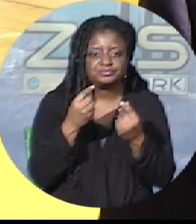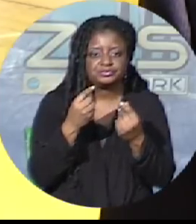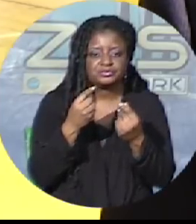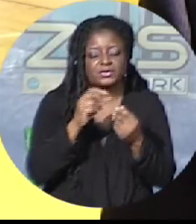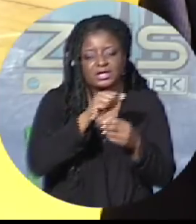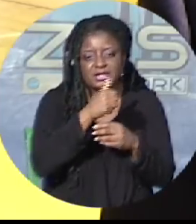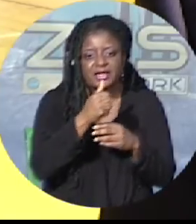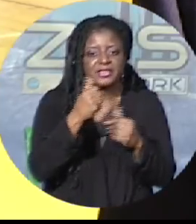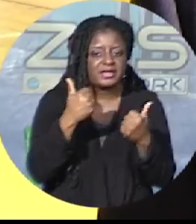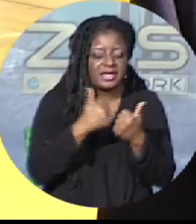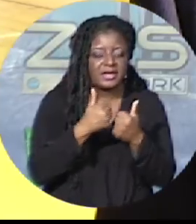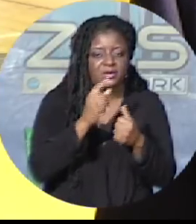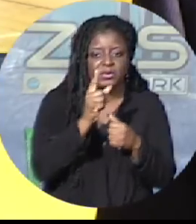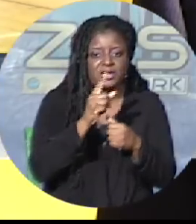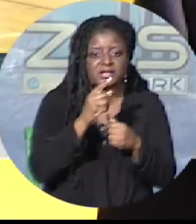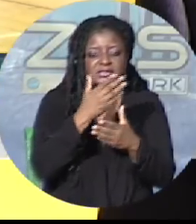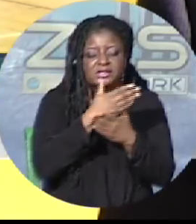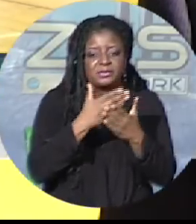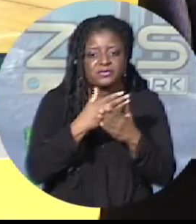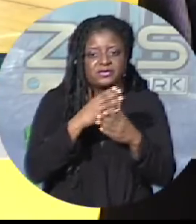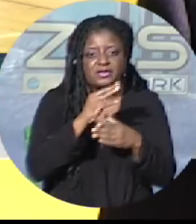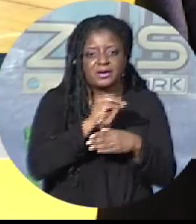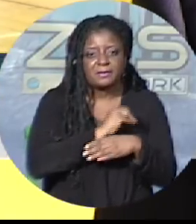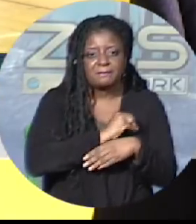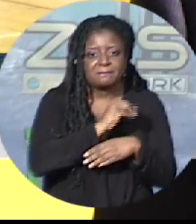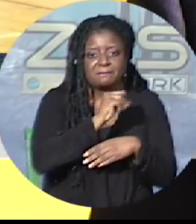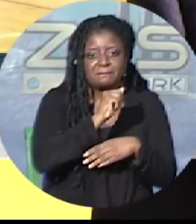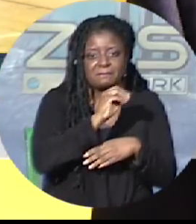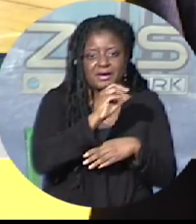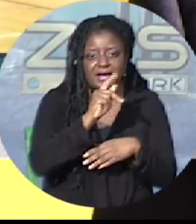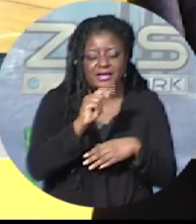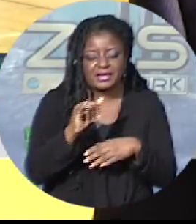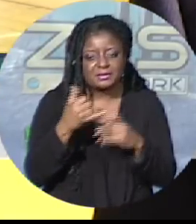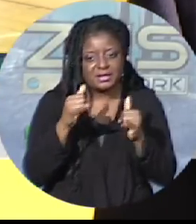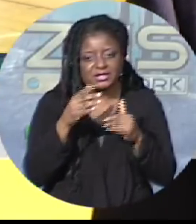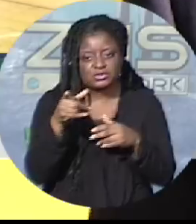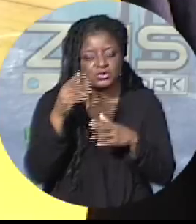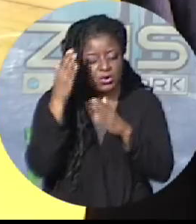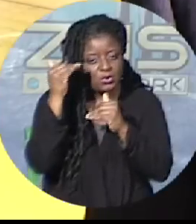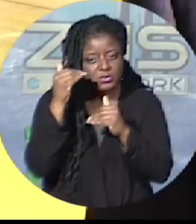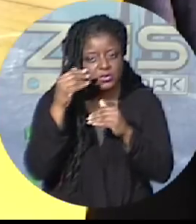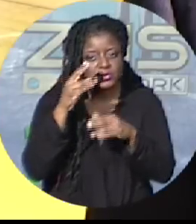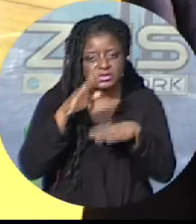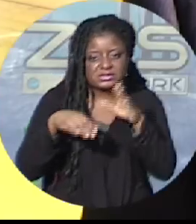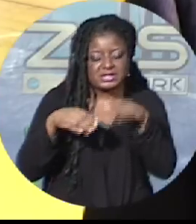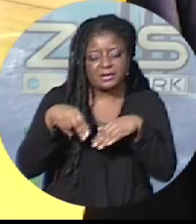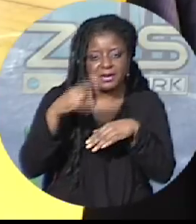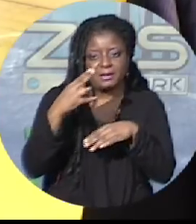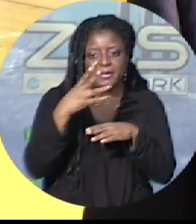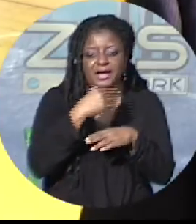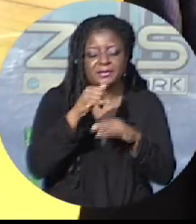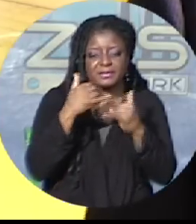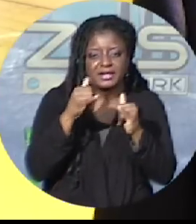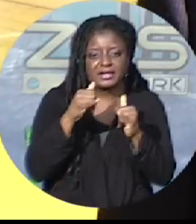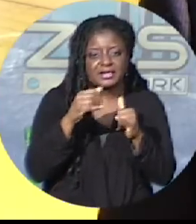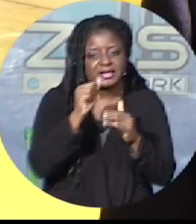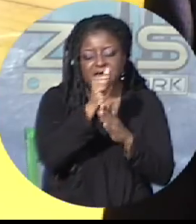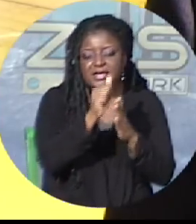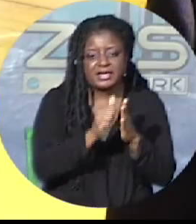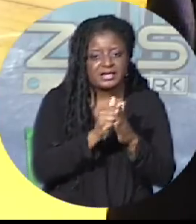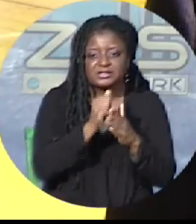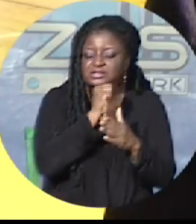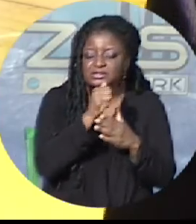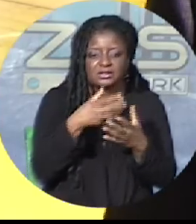marquee players you hope would step up and play, but they go in a shell. And age ain't nothing but a number, you